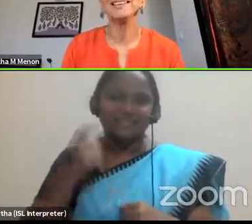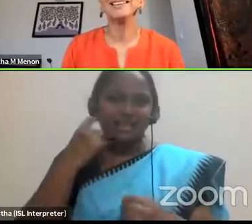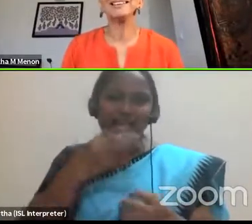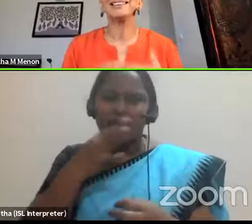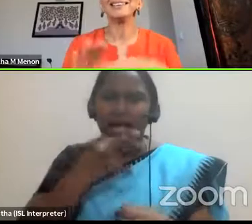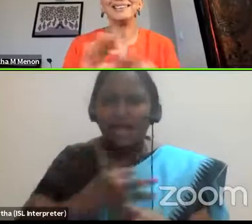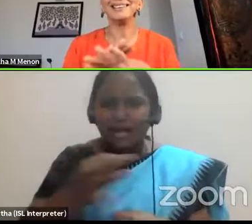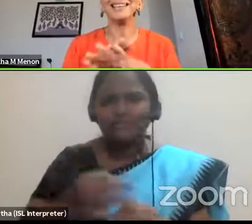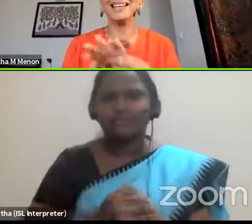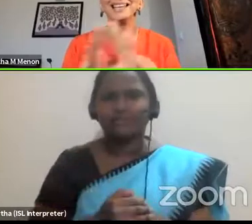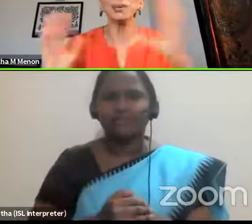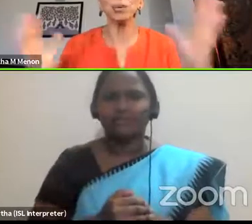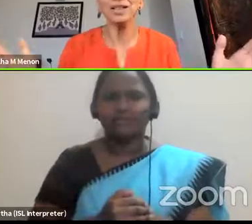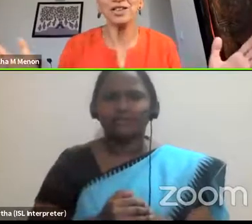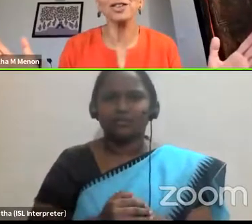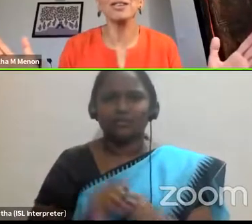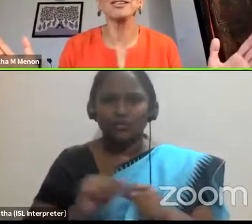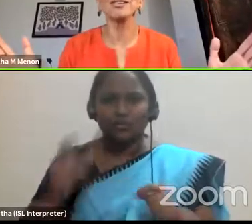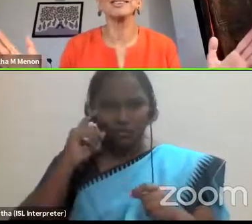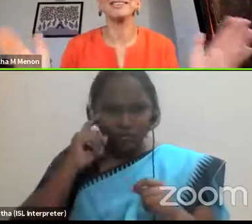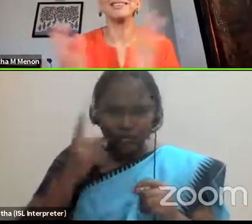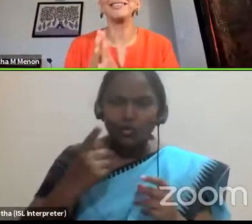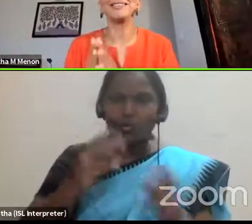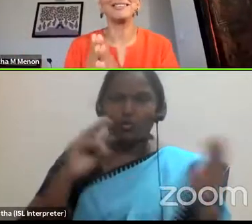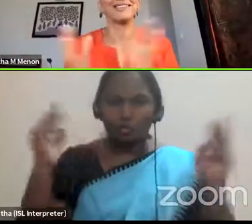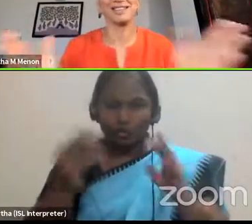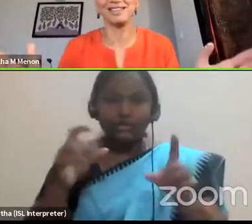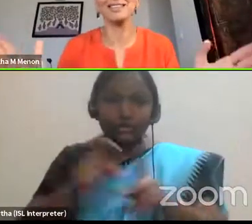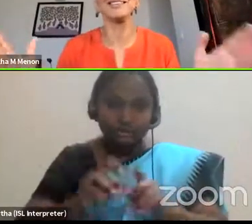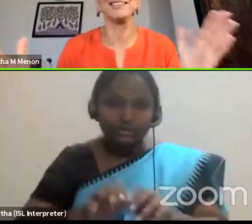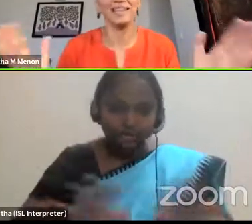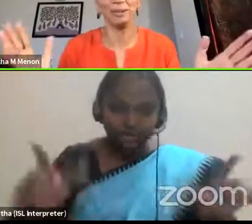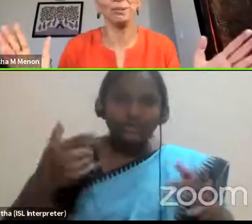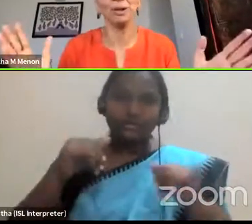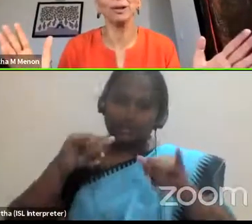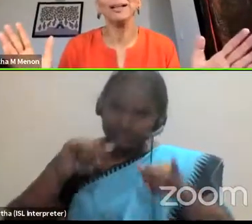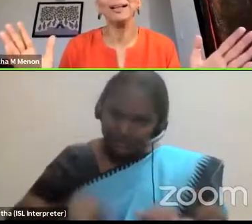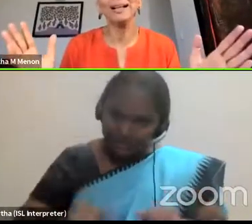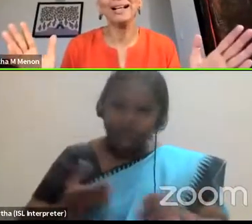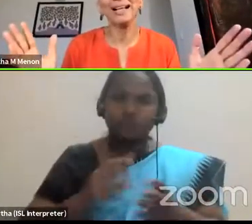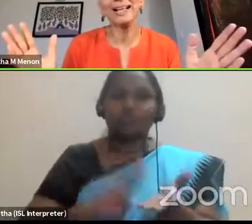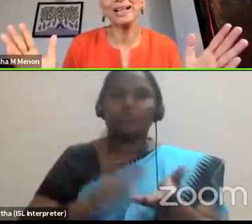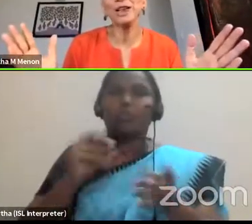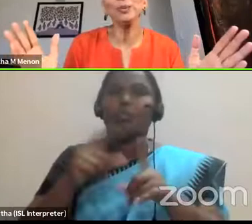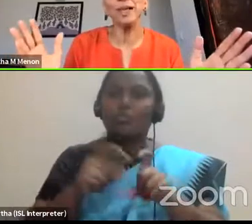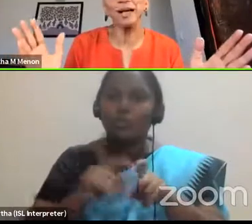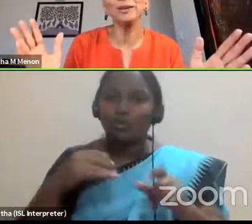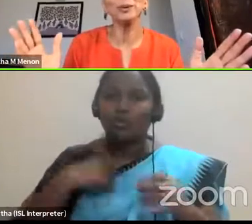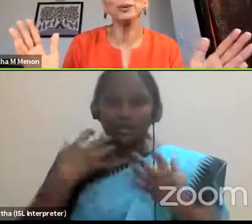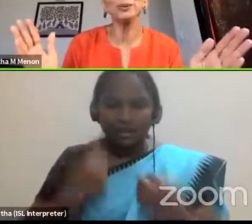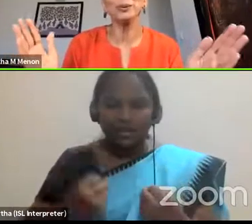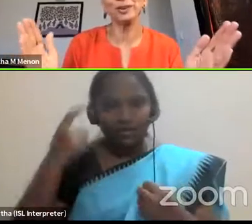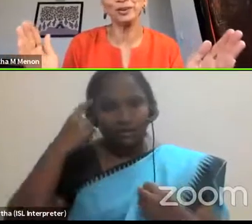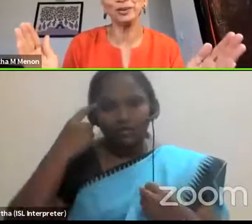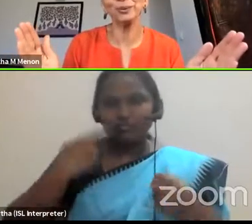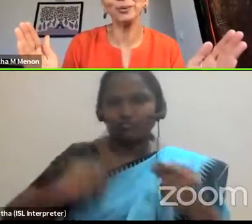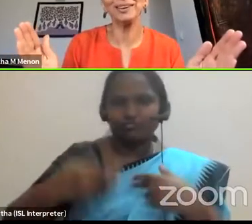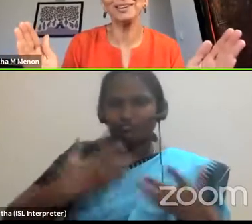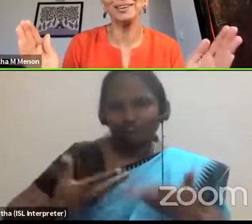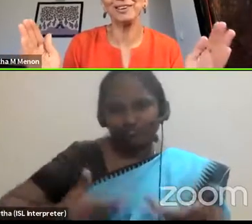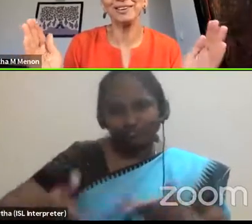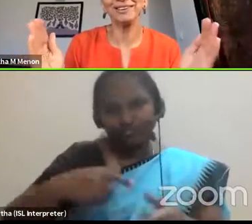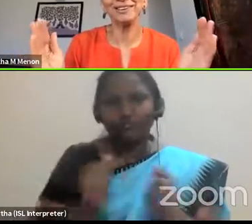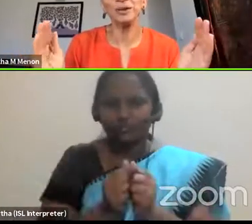that the world is digital. Digital is here to stay, and it's a hybrid model. And I actually will argue with